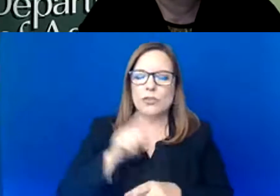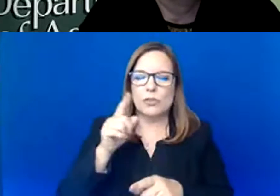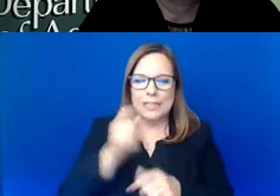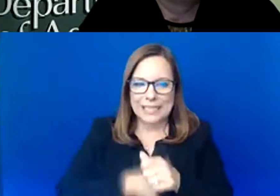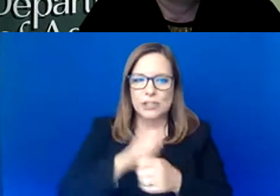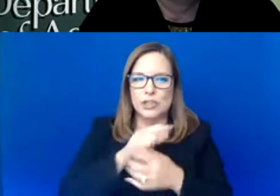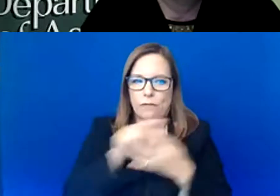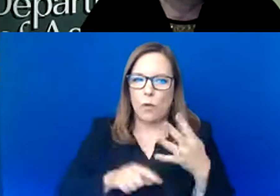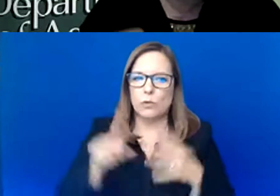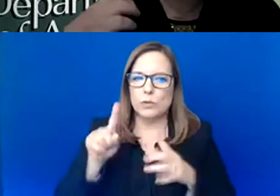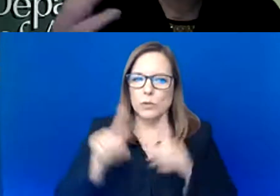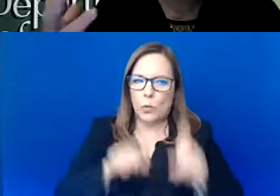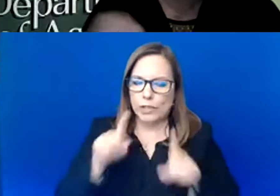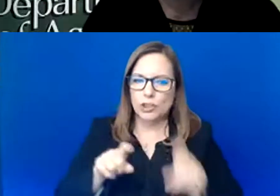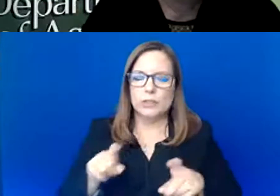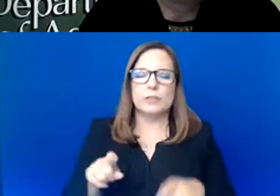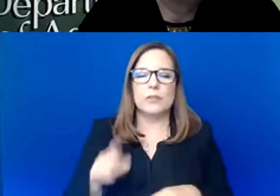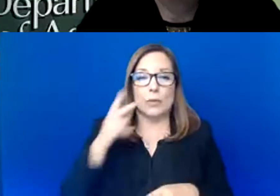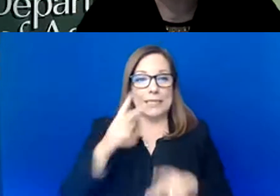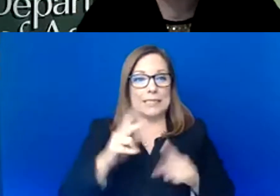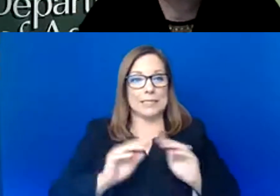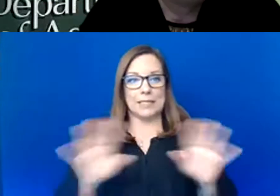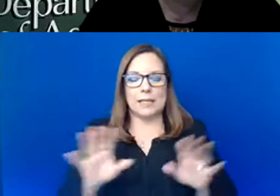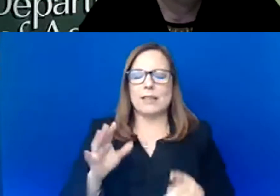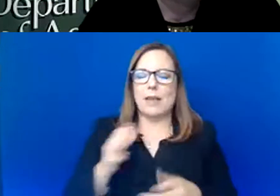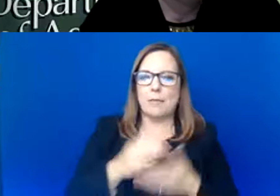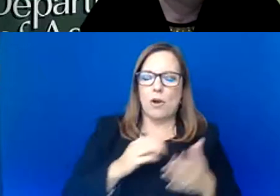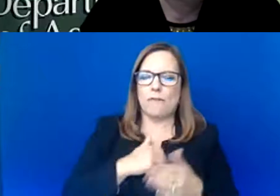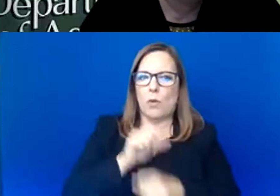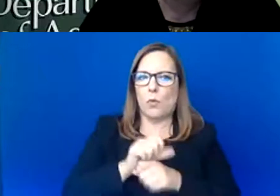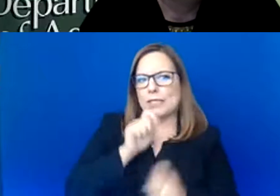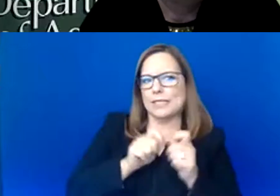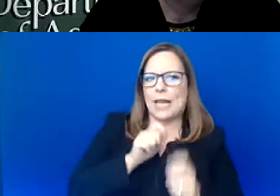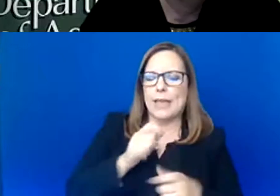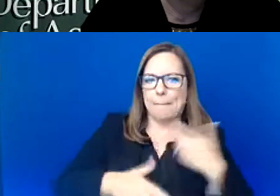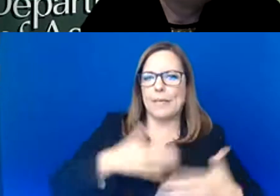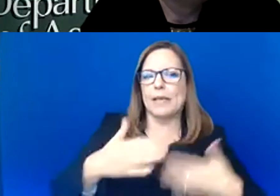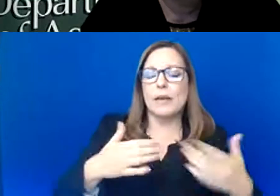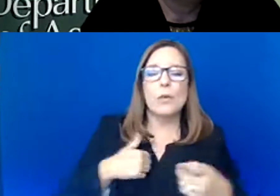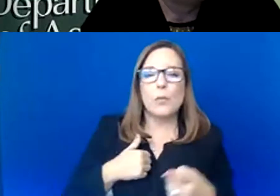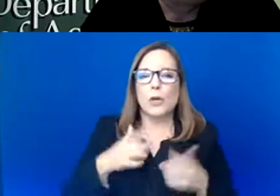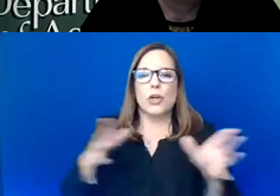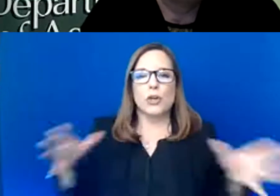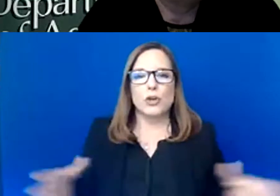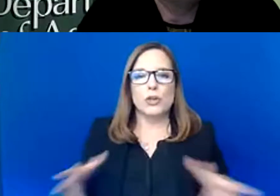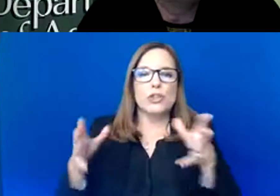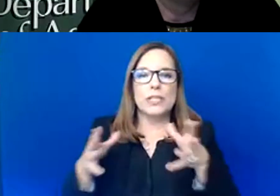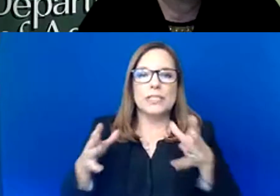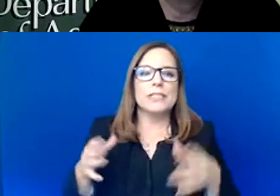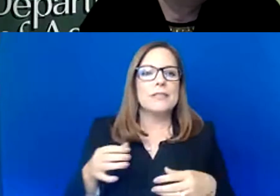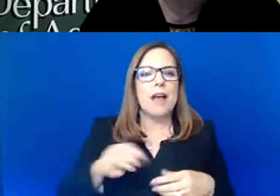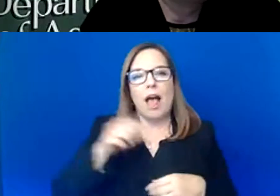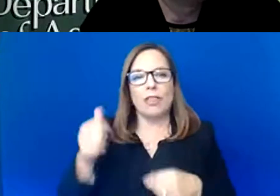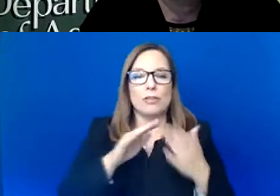work is very dynamic. We're encouraging the other 87 cities to join us. So far, we've had 8, and